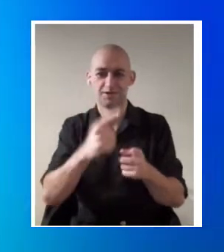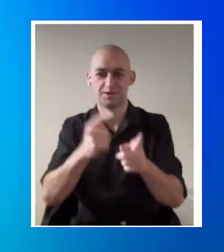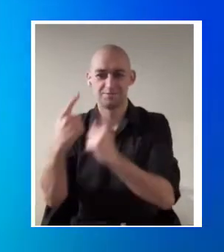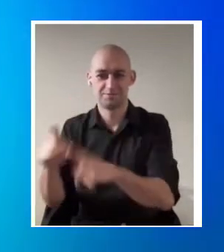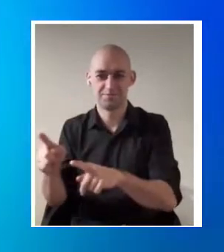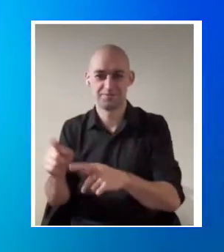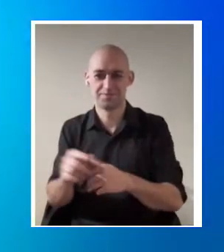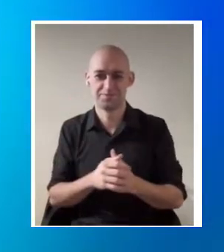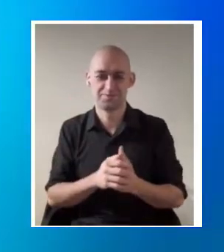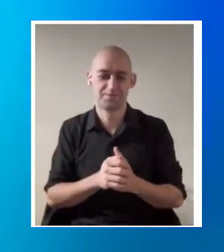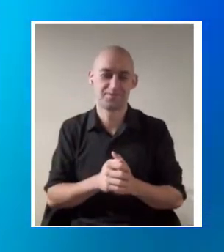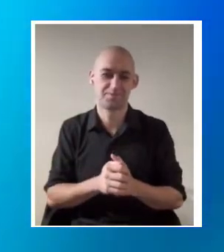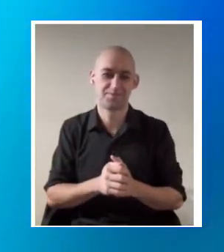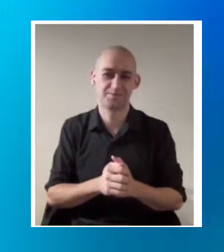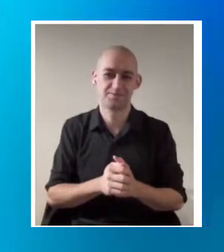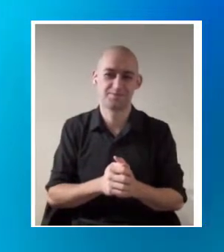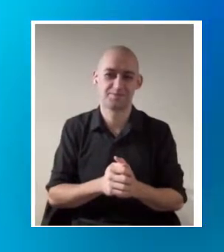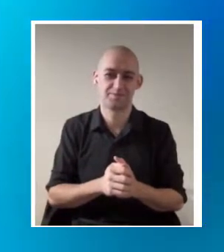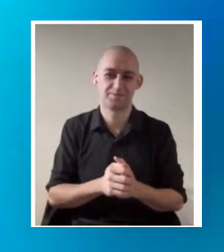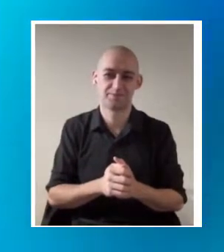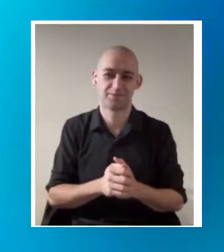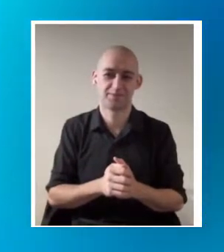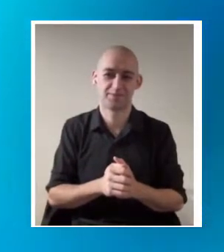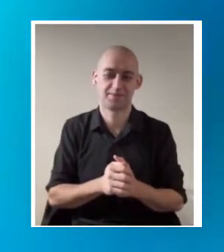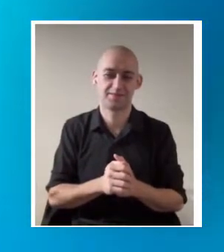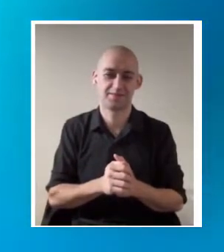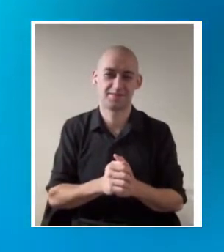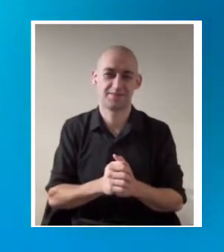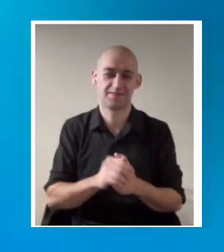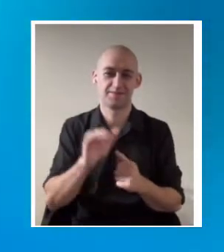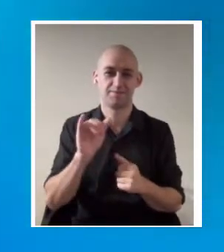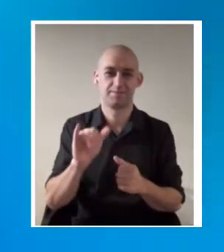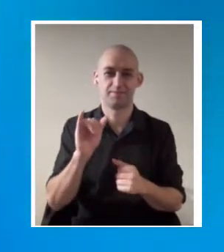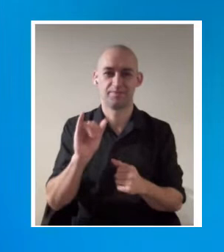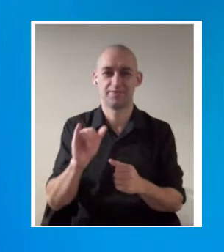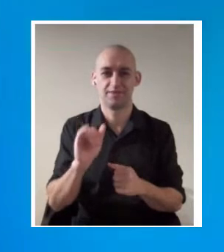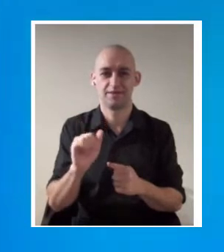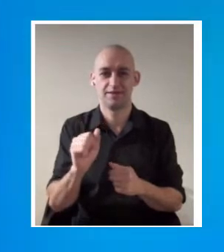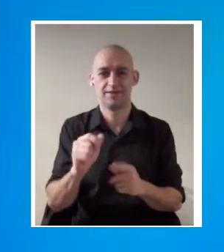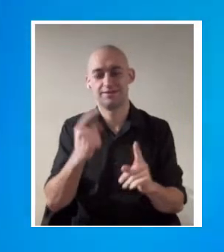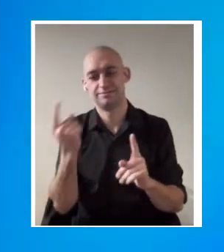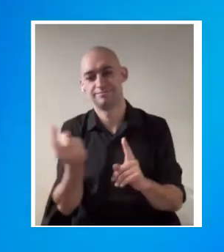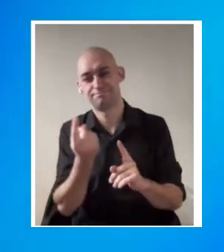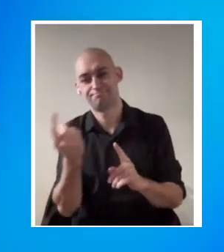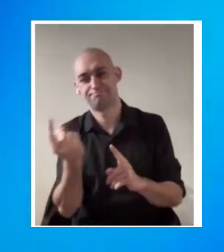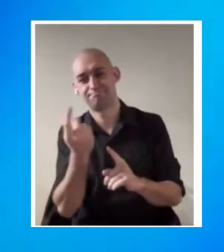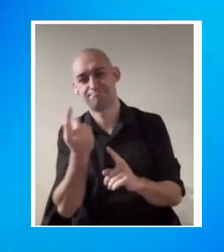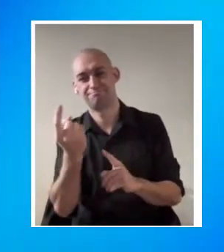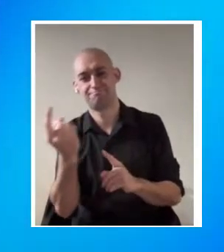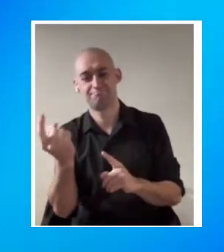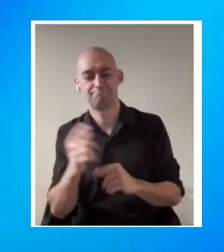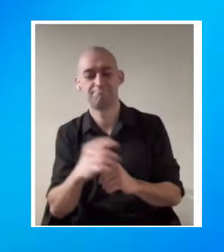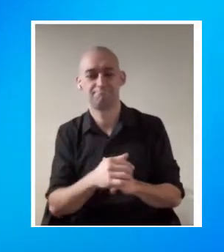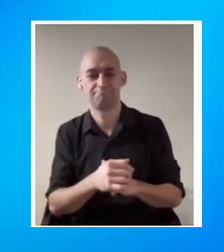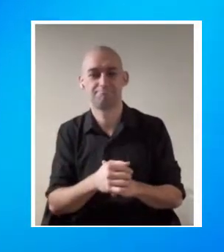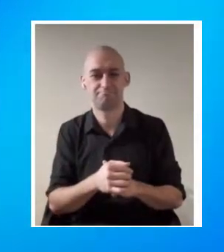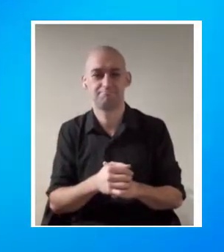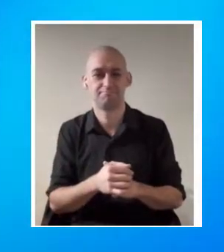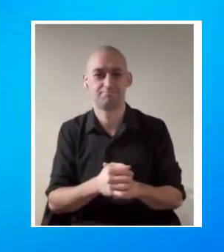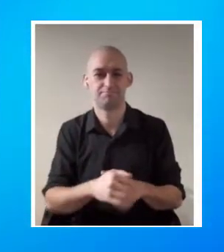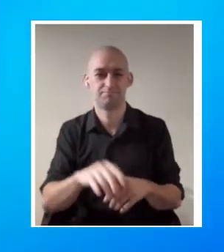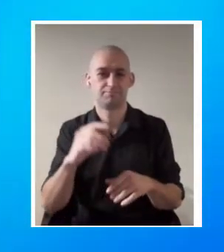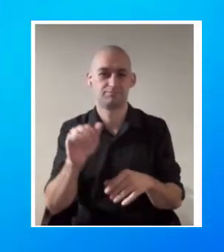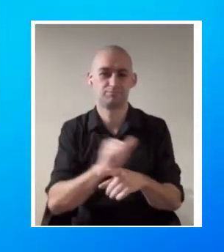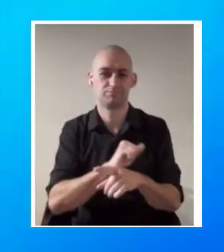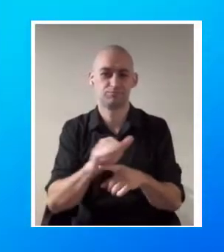Yeah. Oh yeah. You know, if they're responding, you know, it's popping, then I want to, you know, kind of summarize